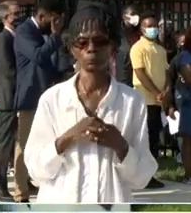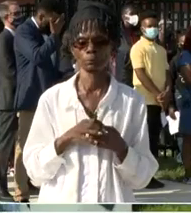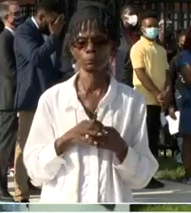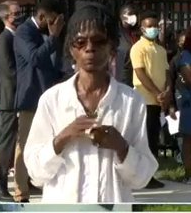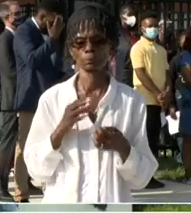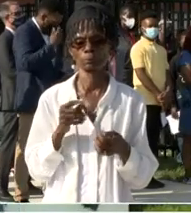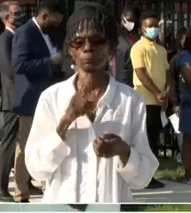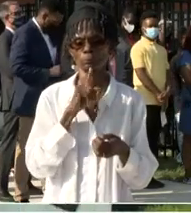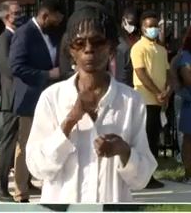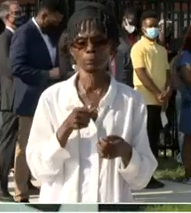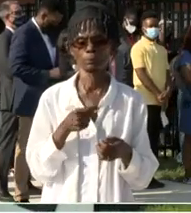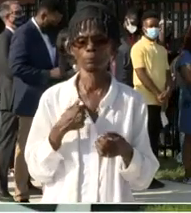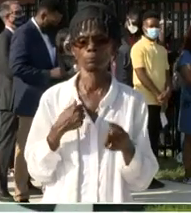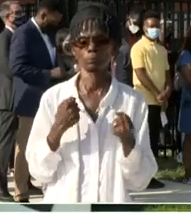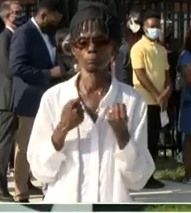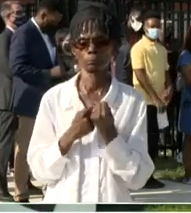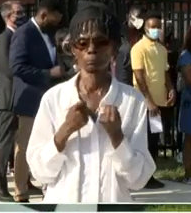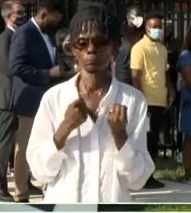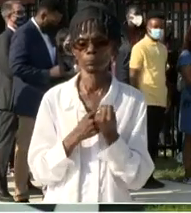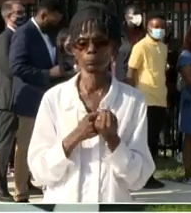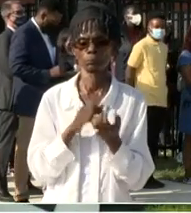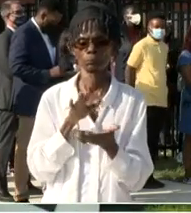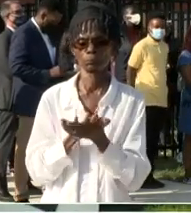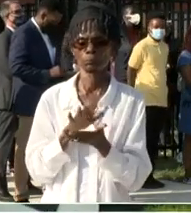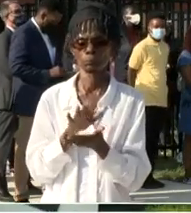but social and emotional supports as well.